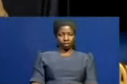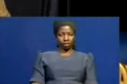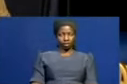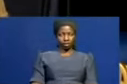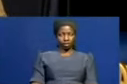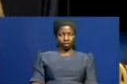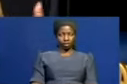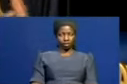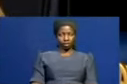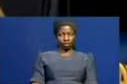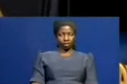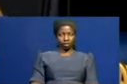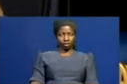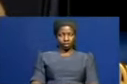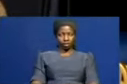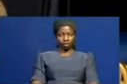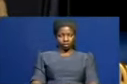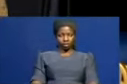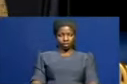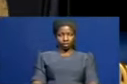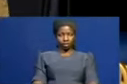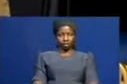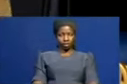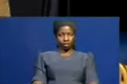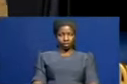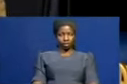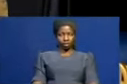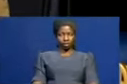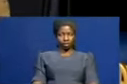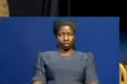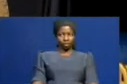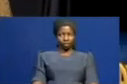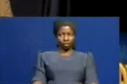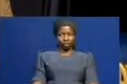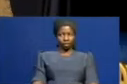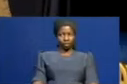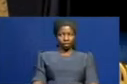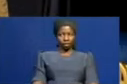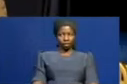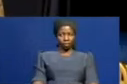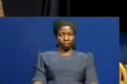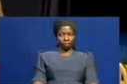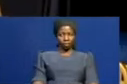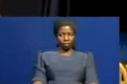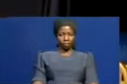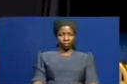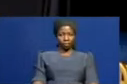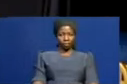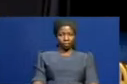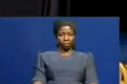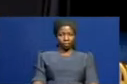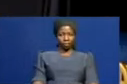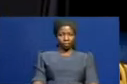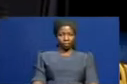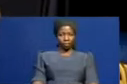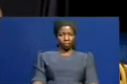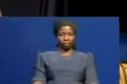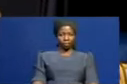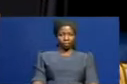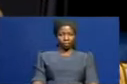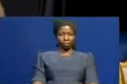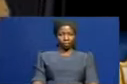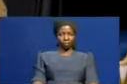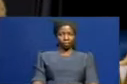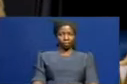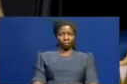was really apprehensive. I had a bit of fear in me, but when I sat down and I knew that I know the game, when you